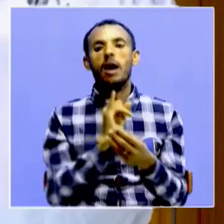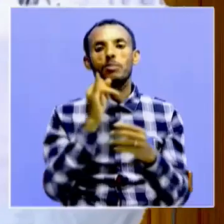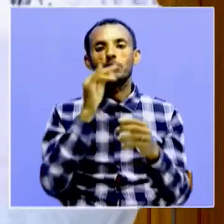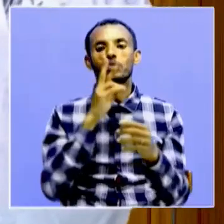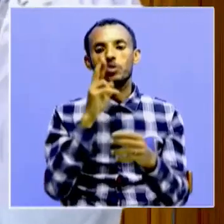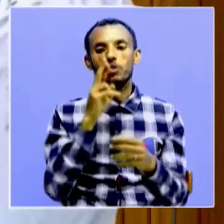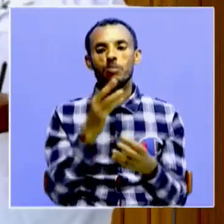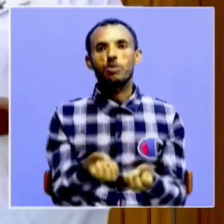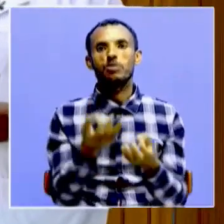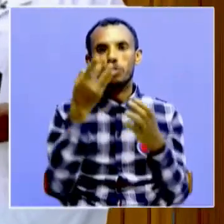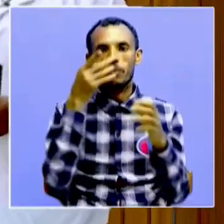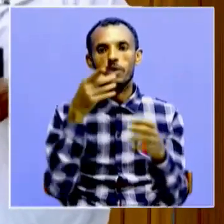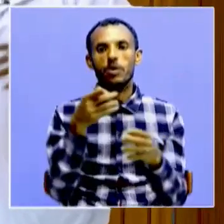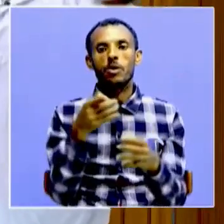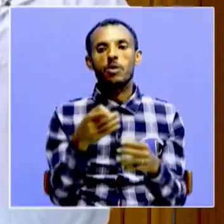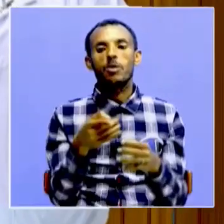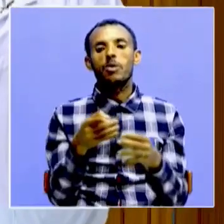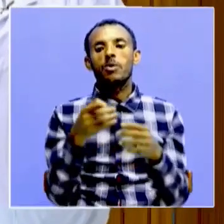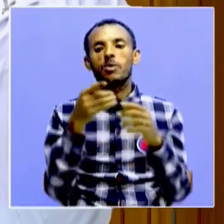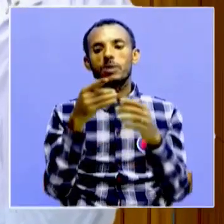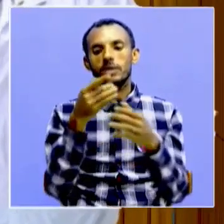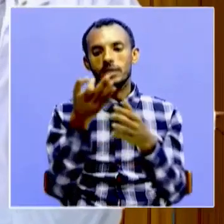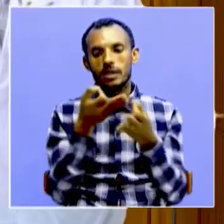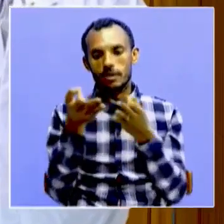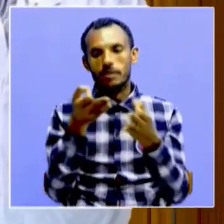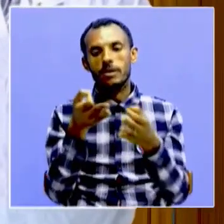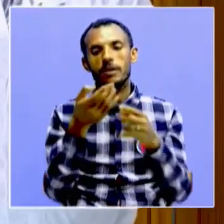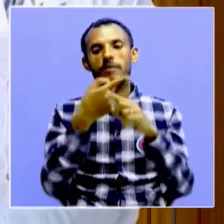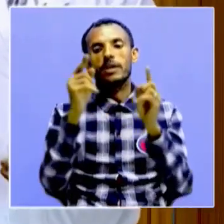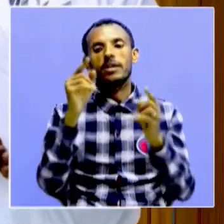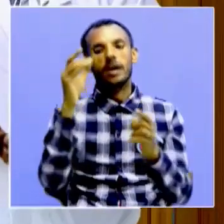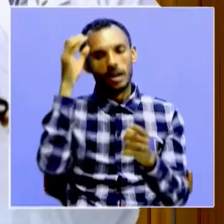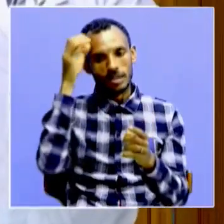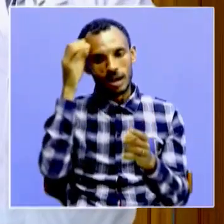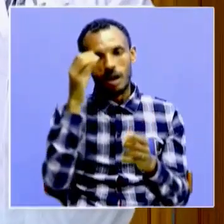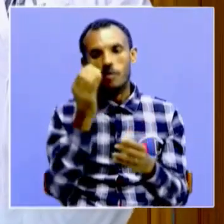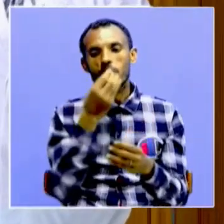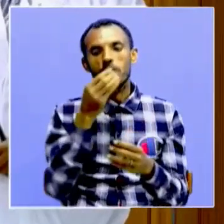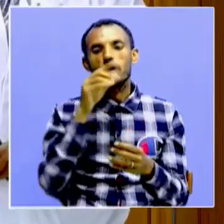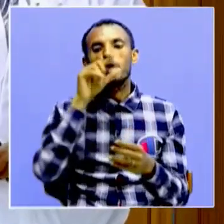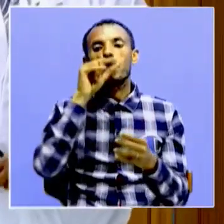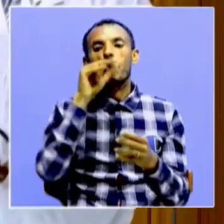most of you mentioned different cultural foods, right? Like